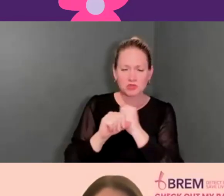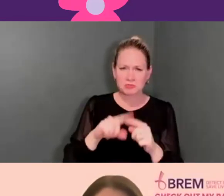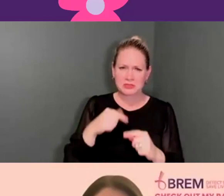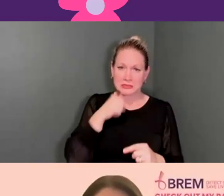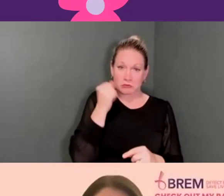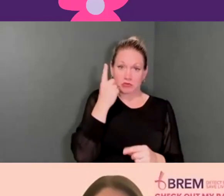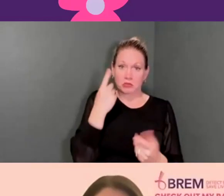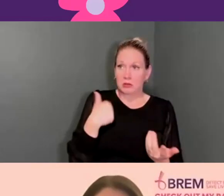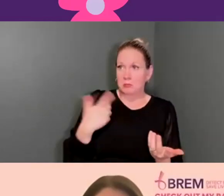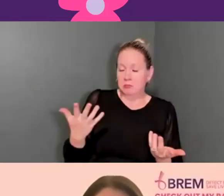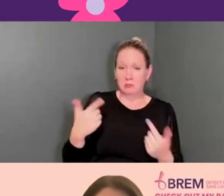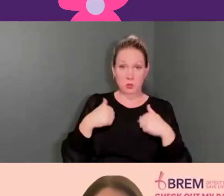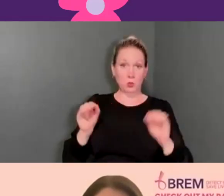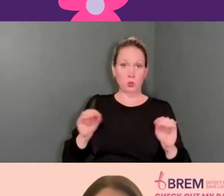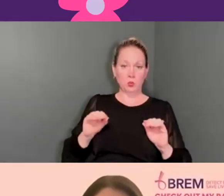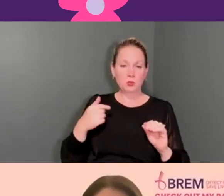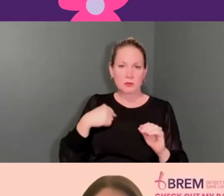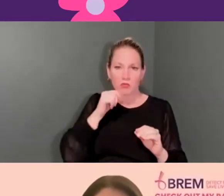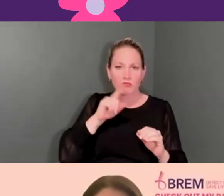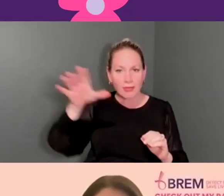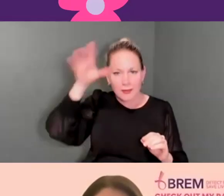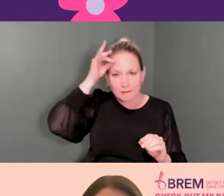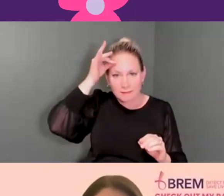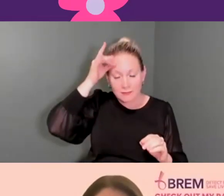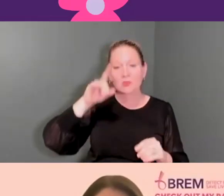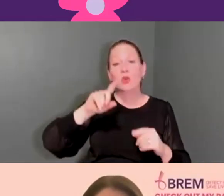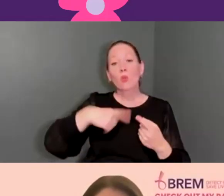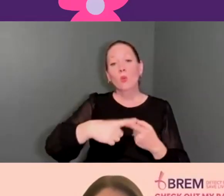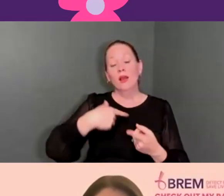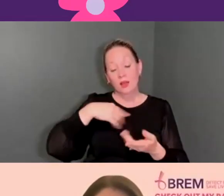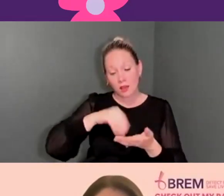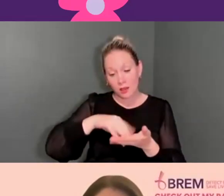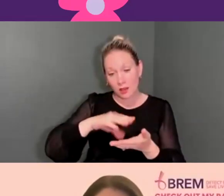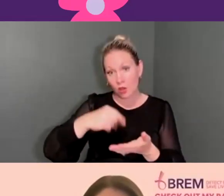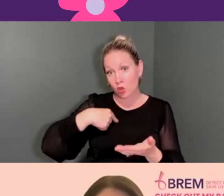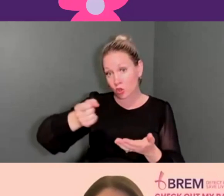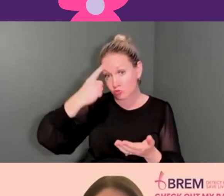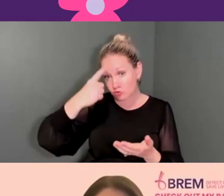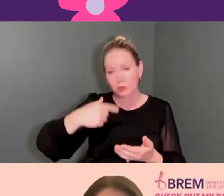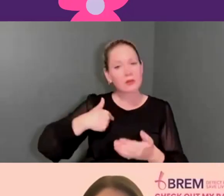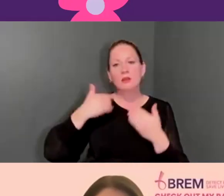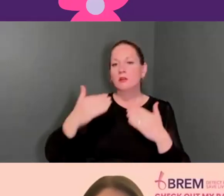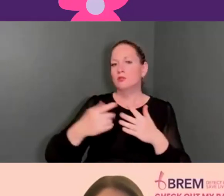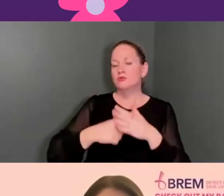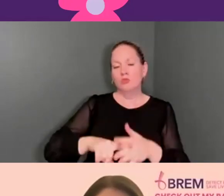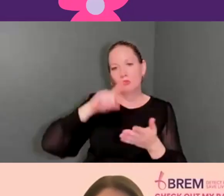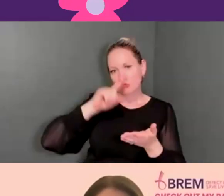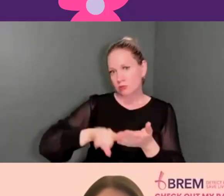me. So once I figured all of that out and understood what that was, I started researching everything, and I saw